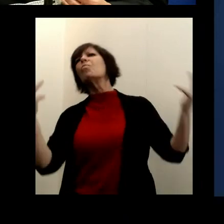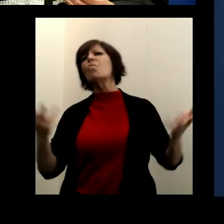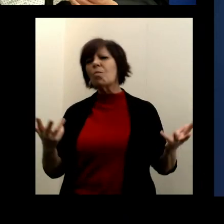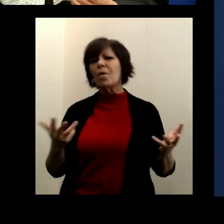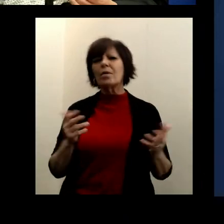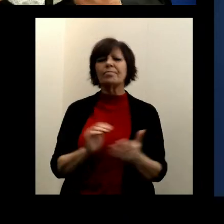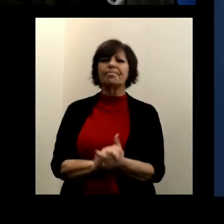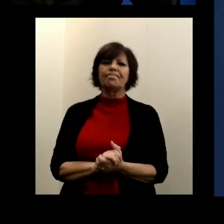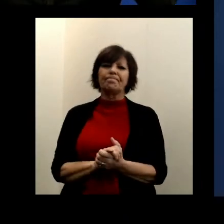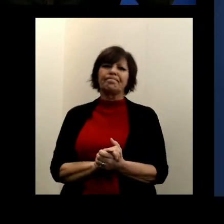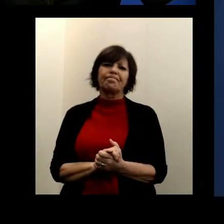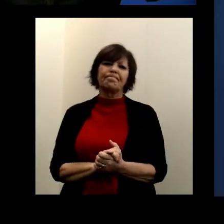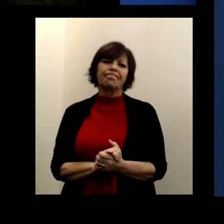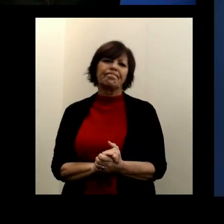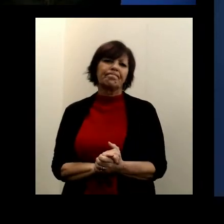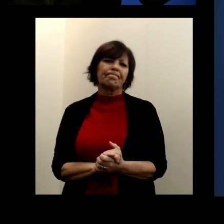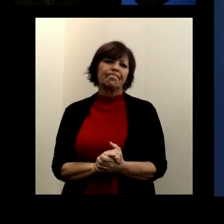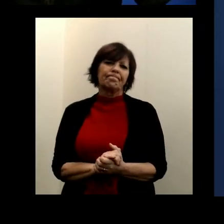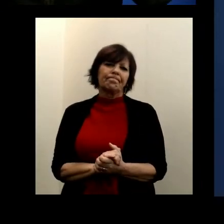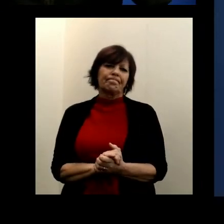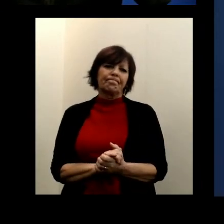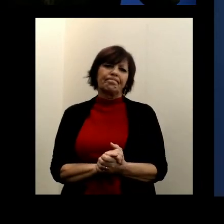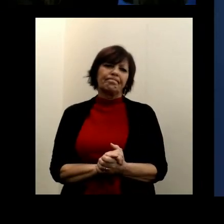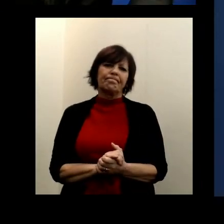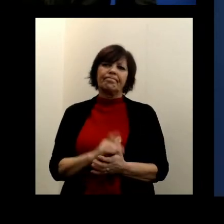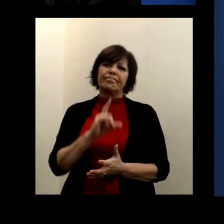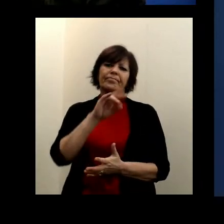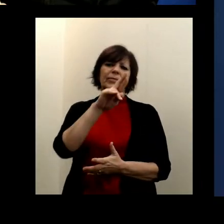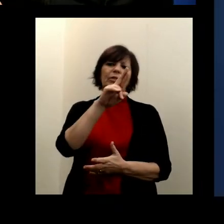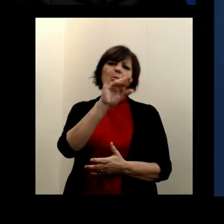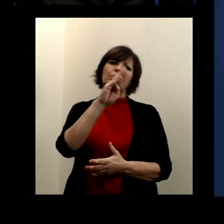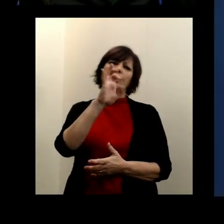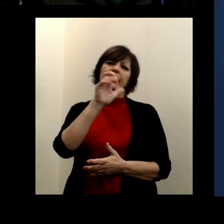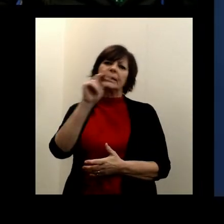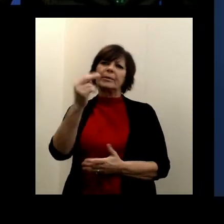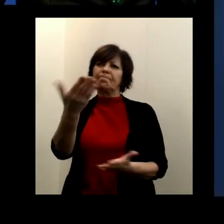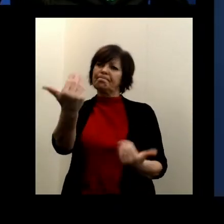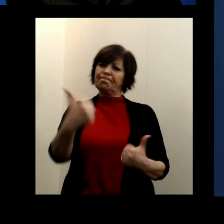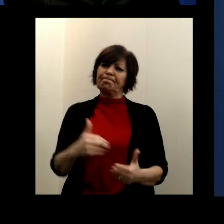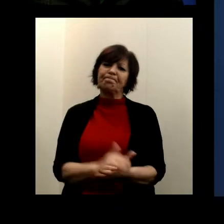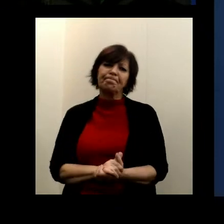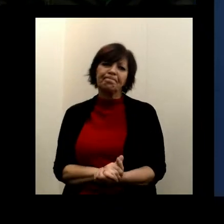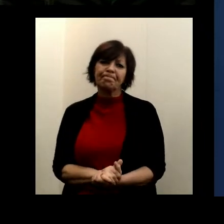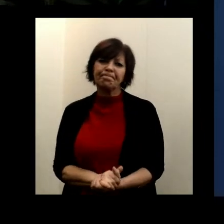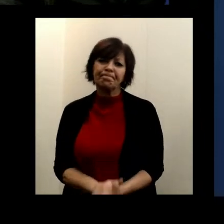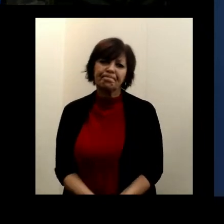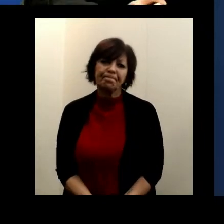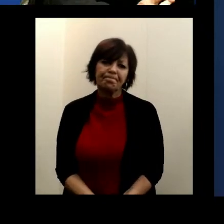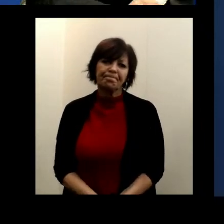to hospitalizations. So, Dr. Burstein.